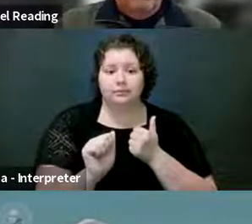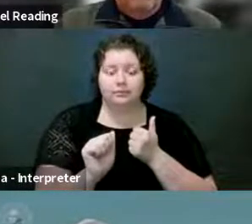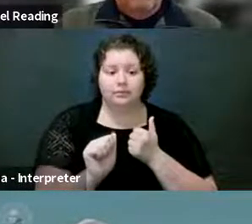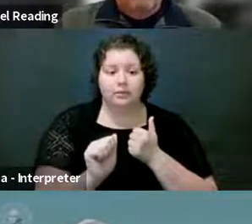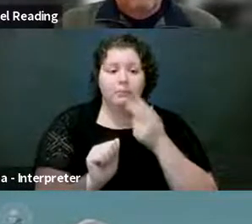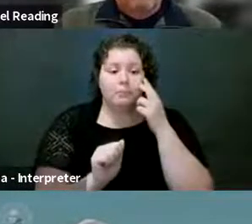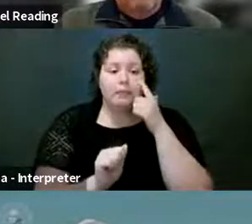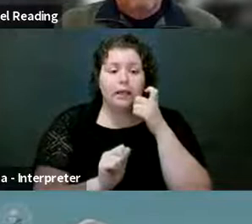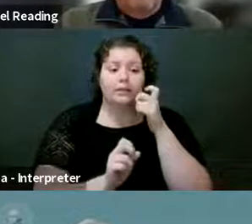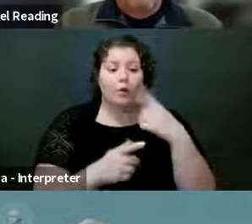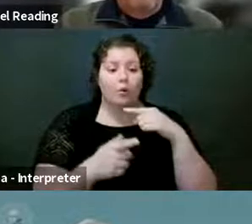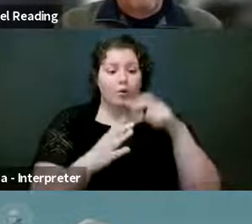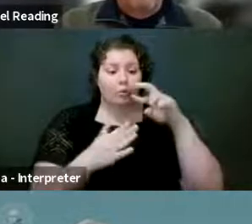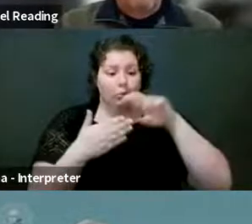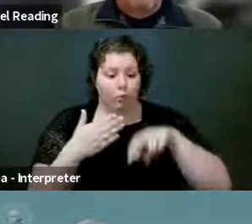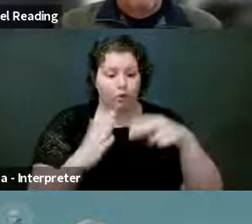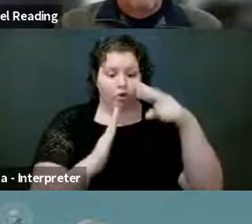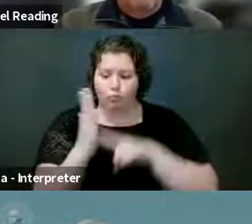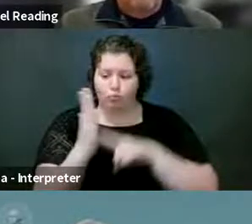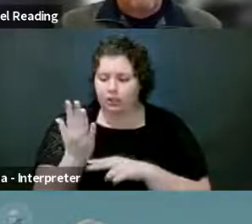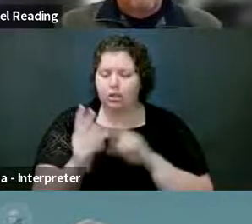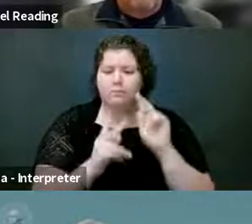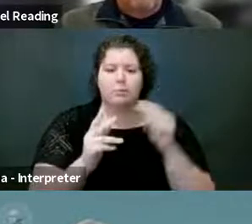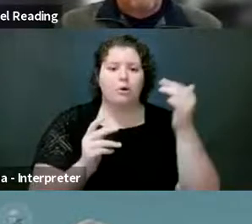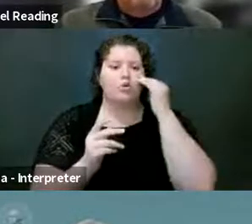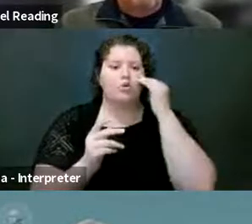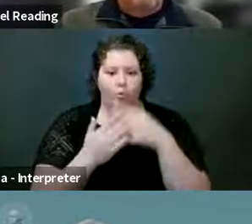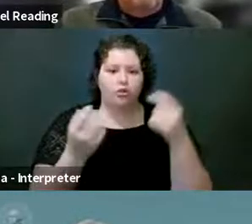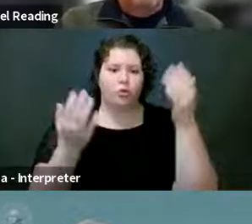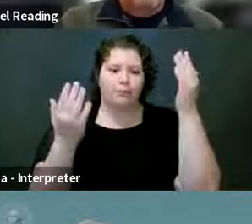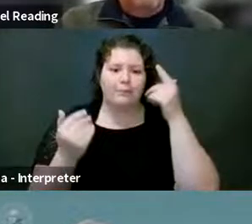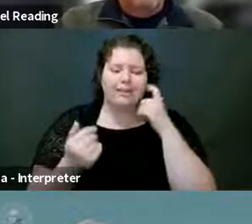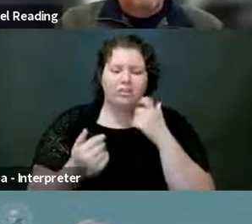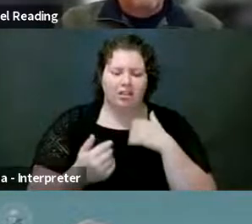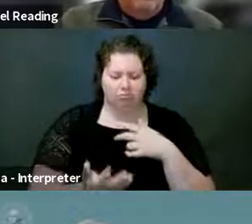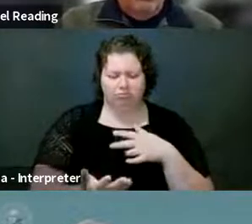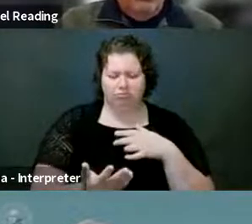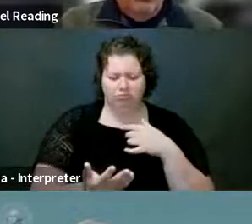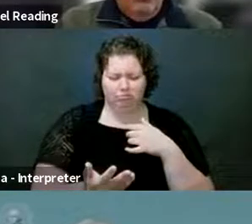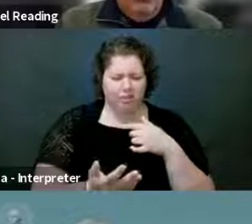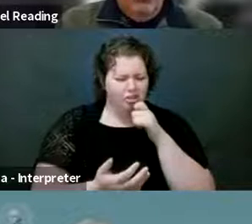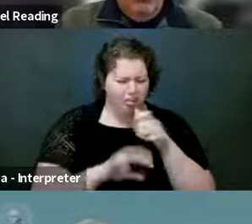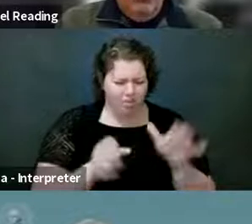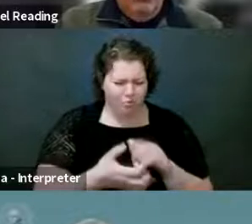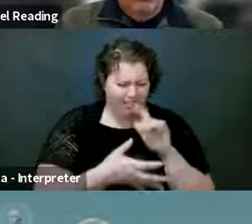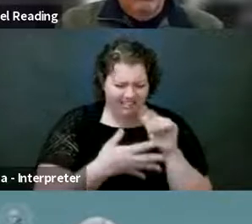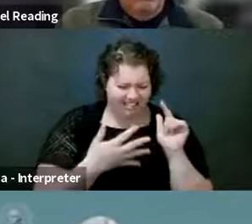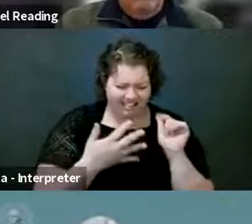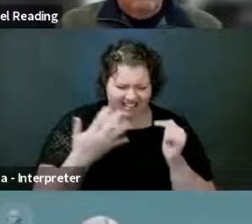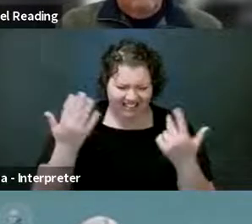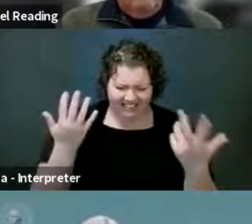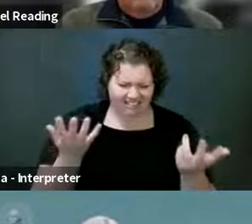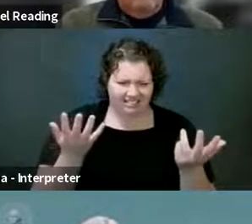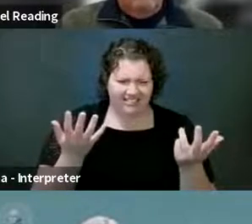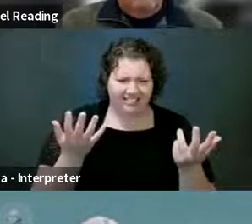what to expect, and that it's not disappointing because of all the things it isn't doing. We speak to what it is going to do, but we also say that